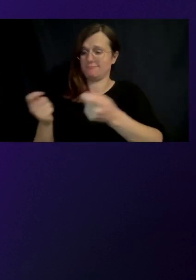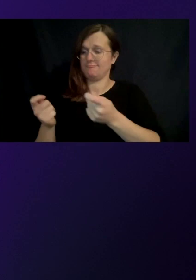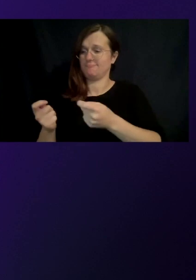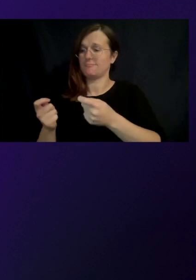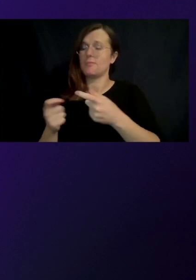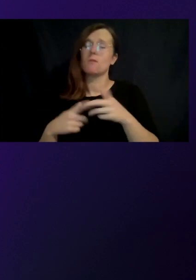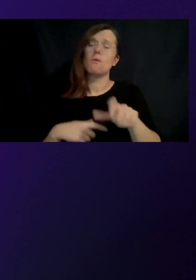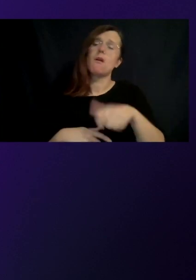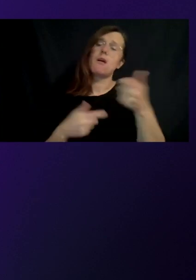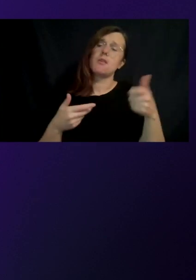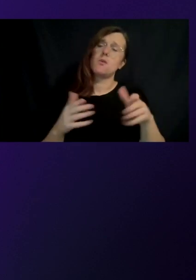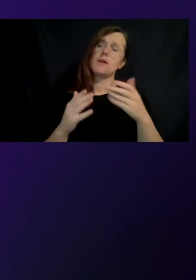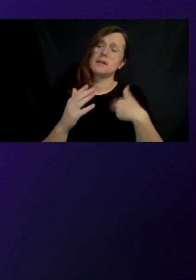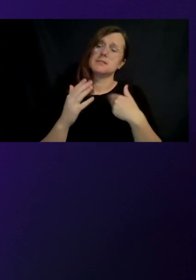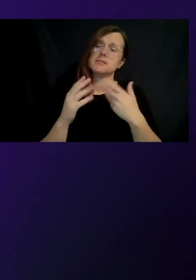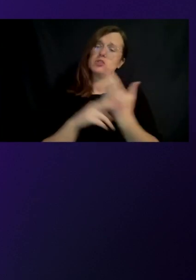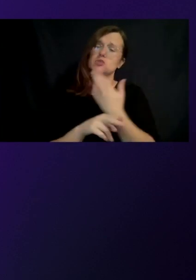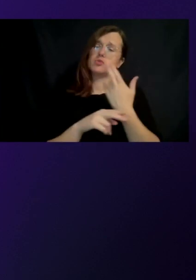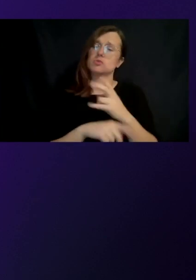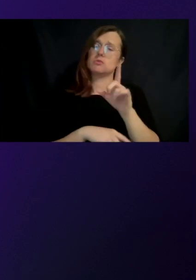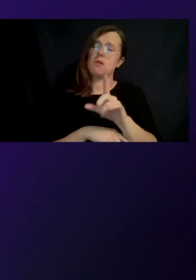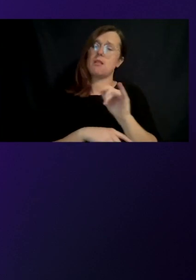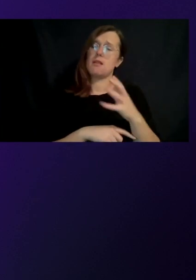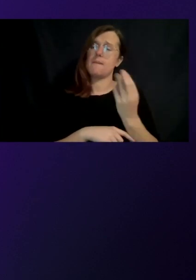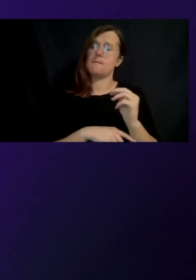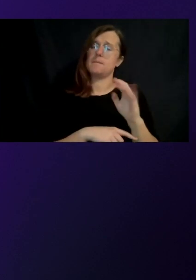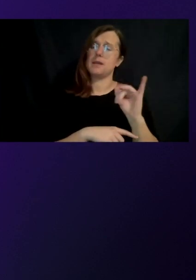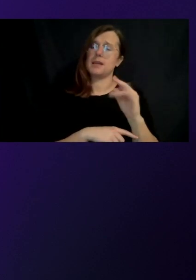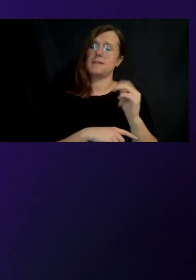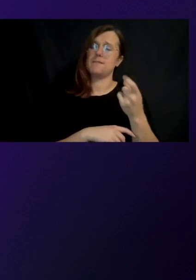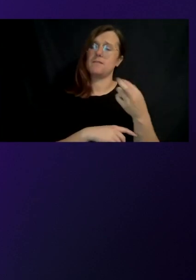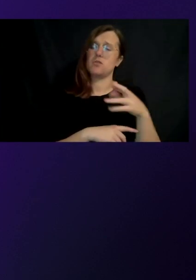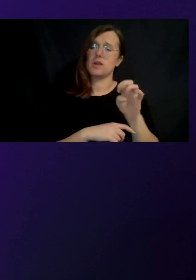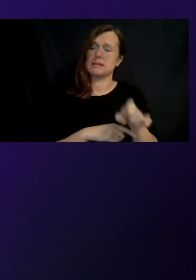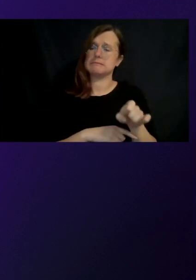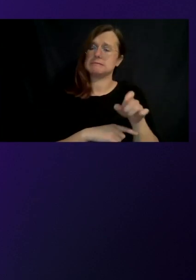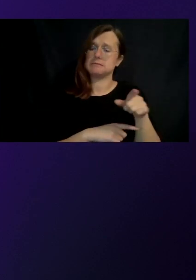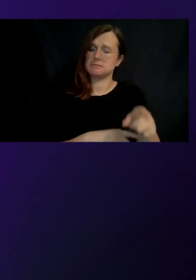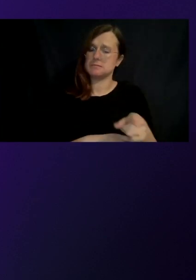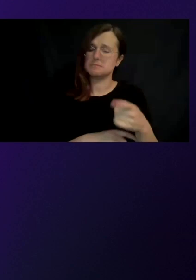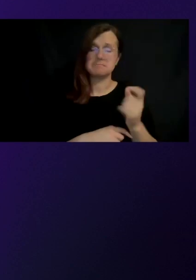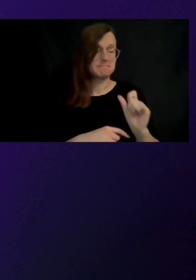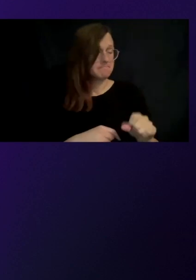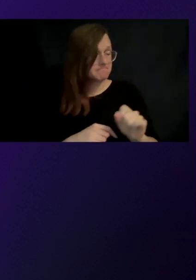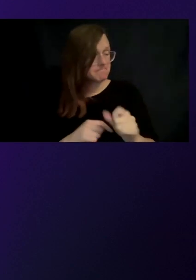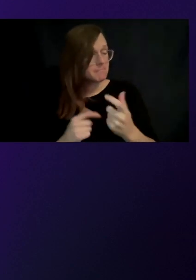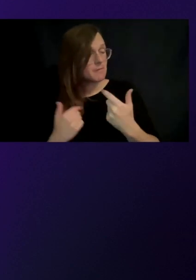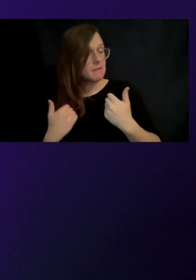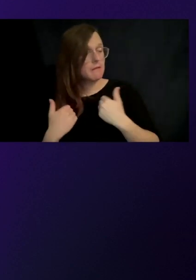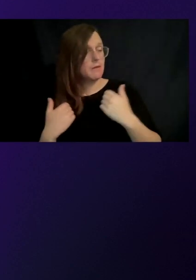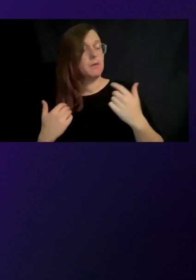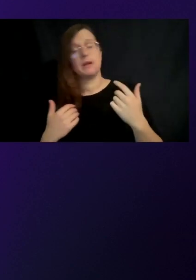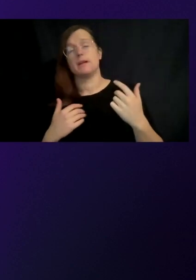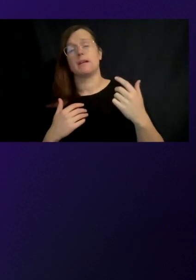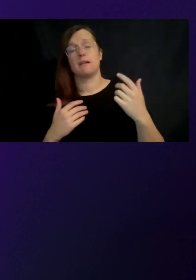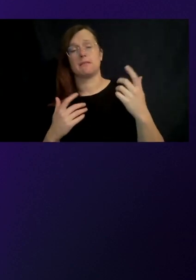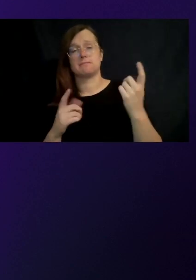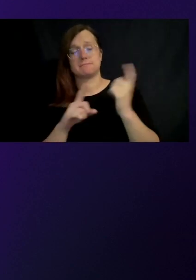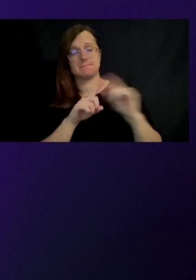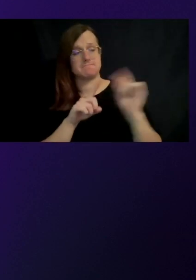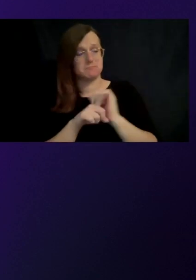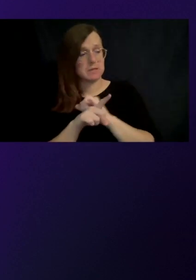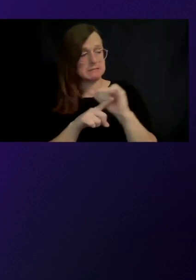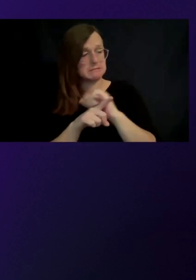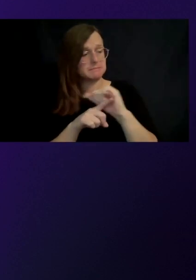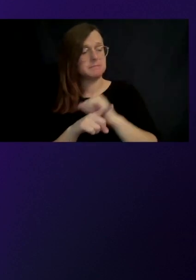optimize LLM inference? Yeah, so there are some emerging best practice nowadays for doing LLM inference. So for example,